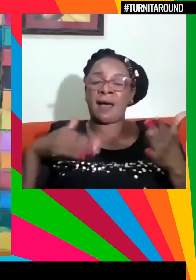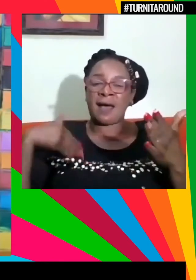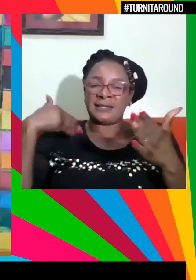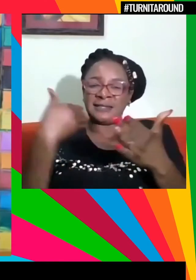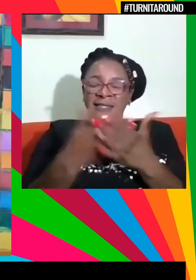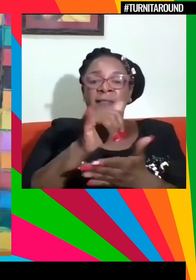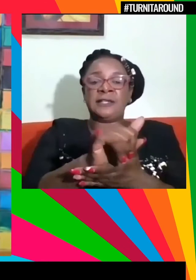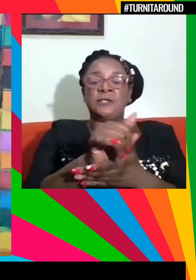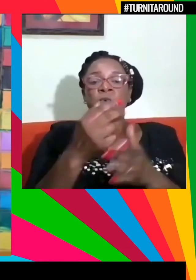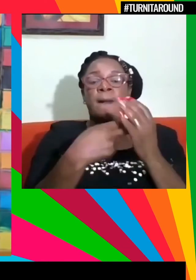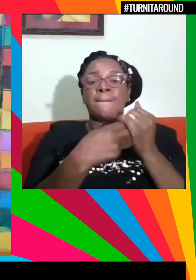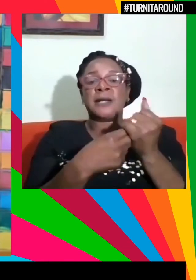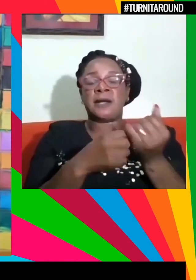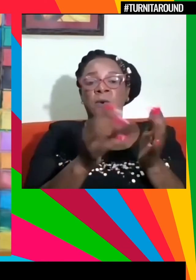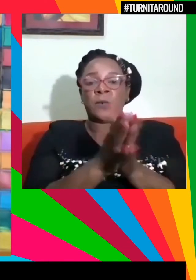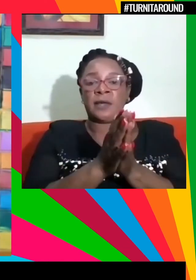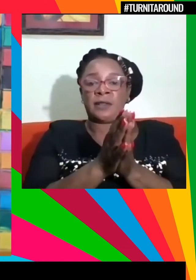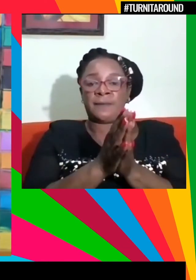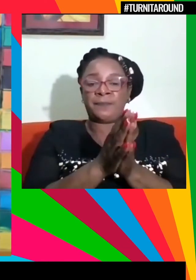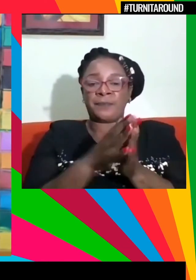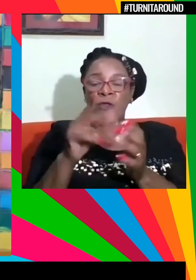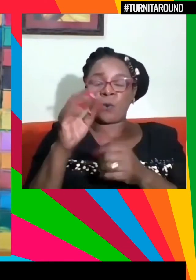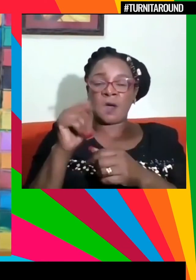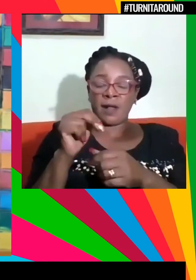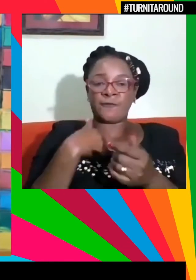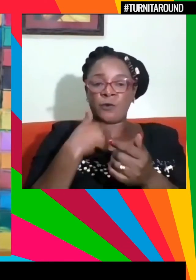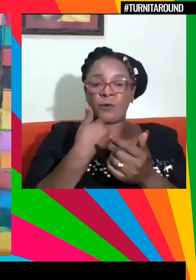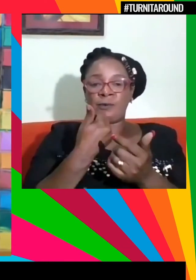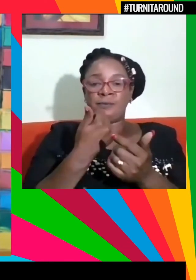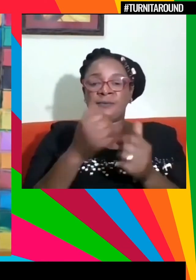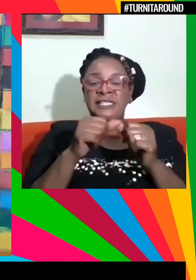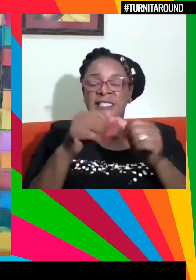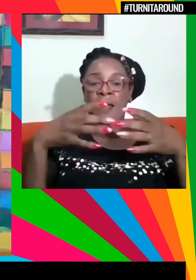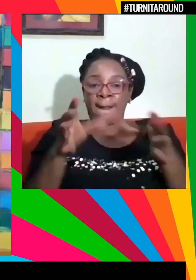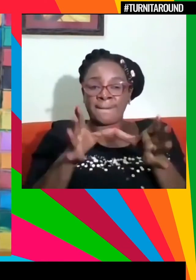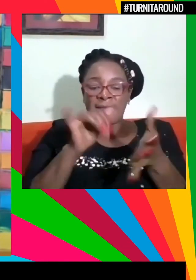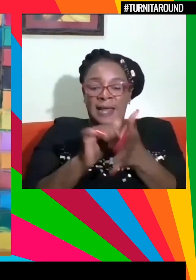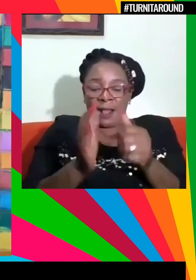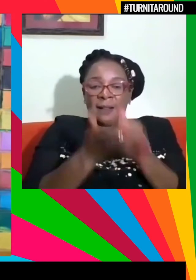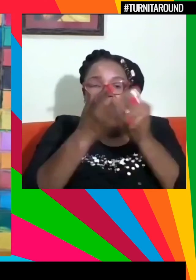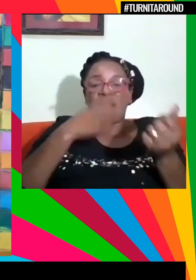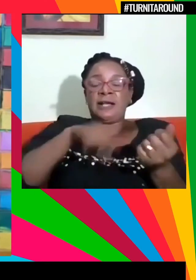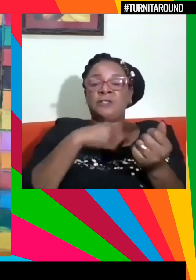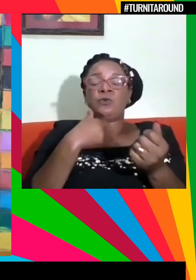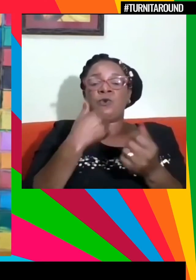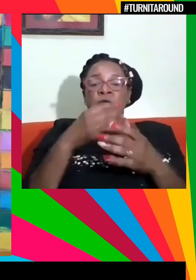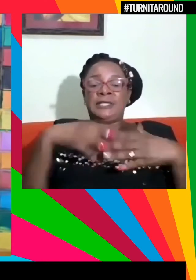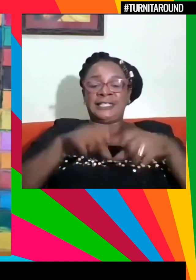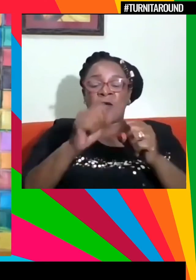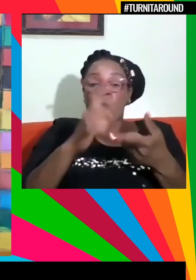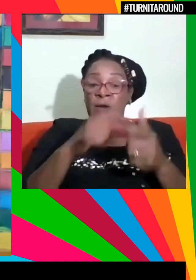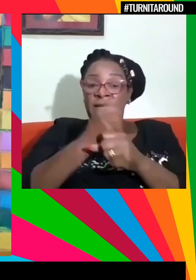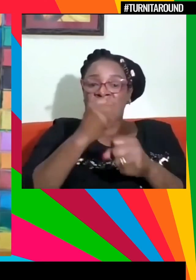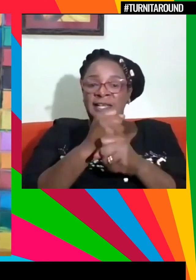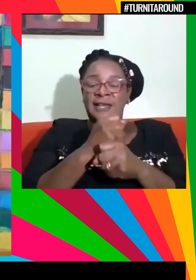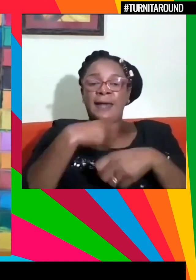also partnered with UL, so a standard setting company that helped us take the work we did in Haiti and create an